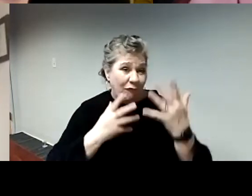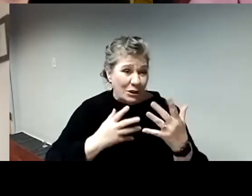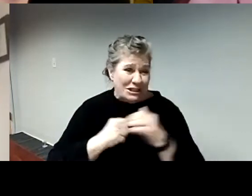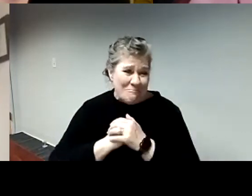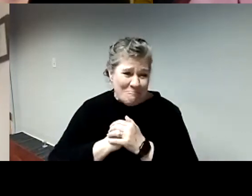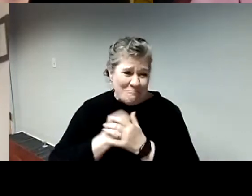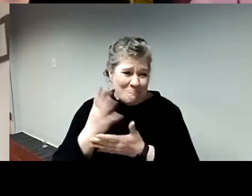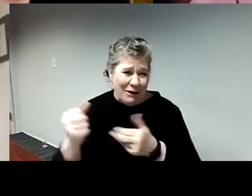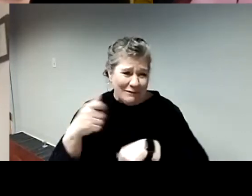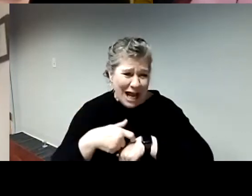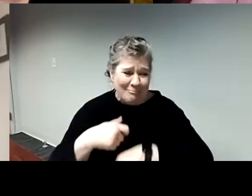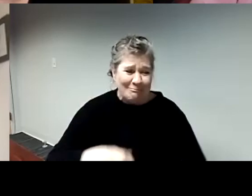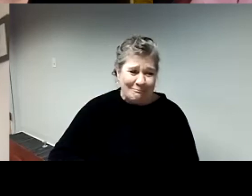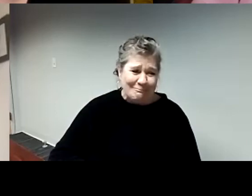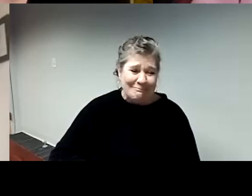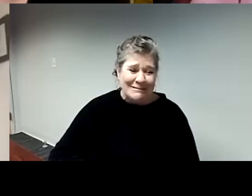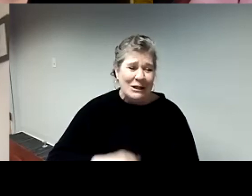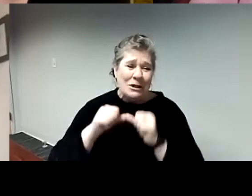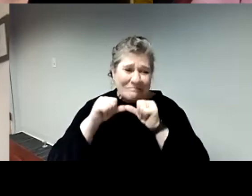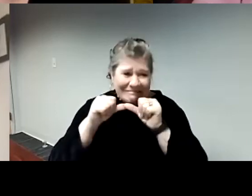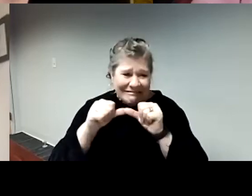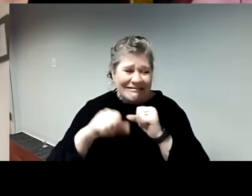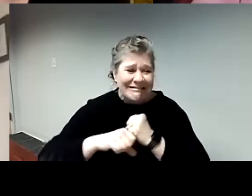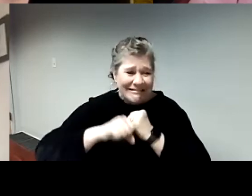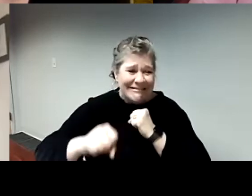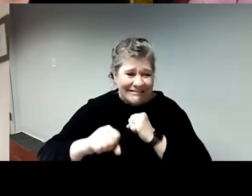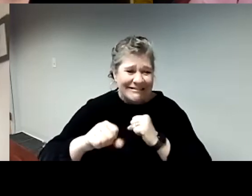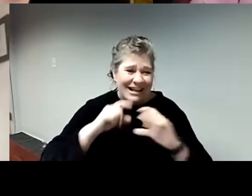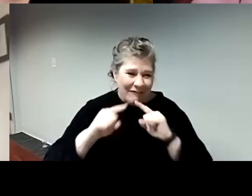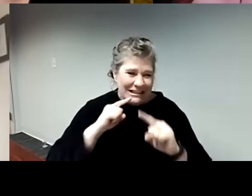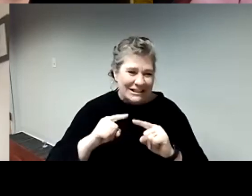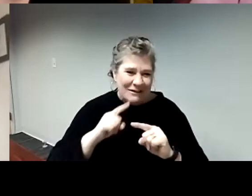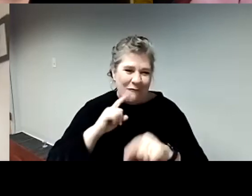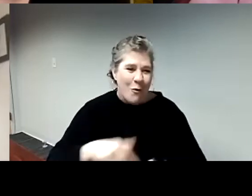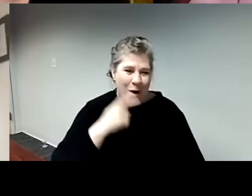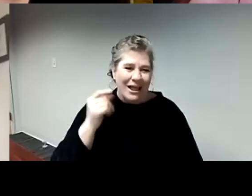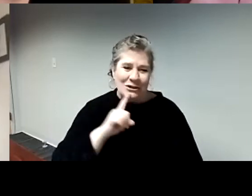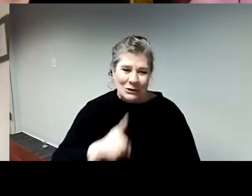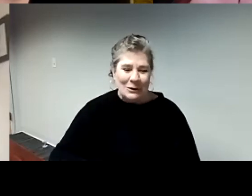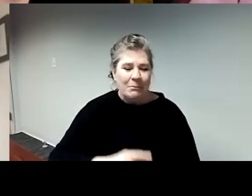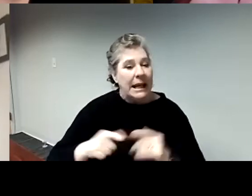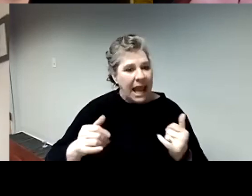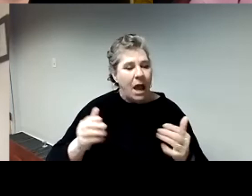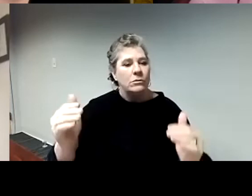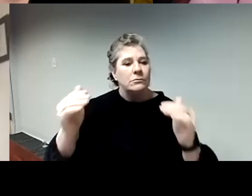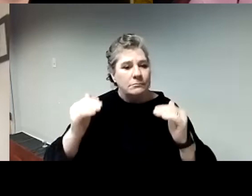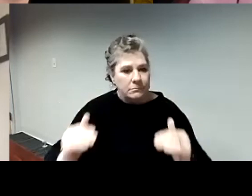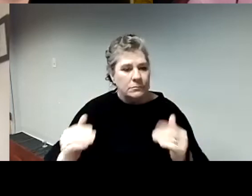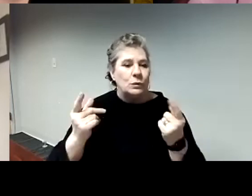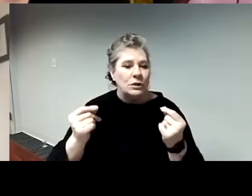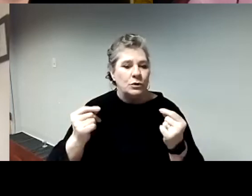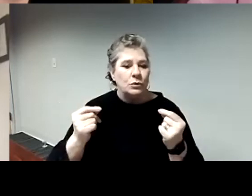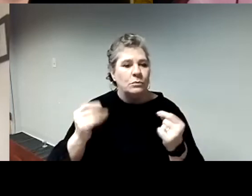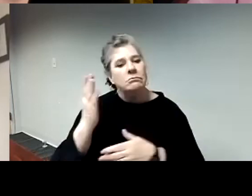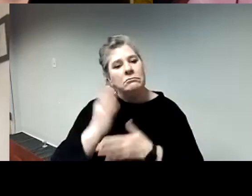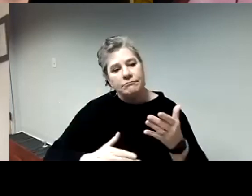are out of time, because I feel like we could continue this conversation for a while, but I think that we are moving on to the next